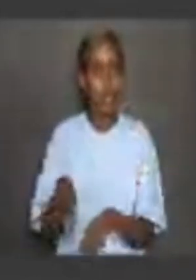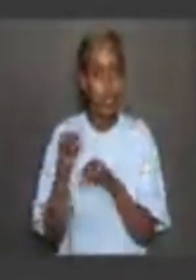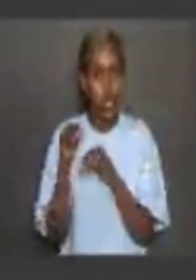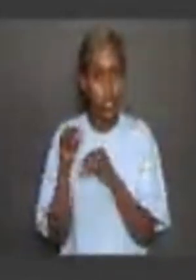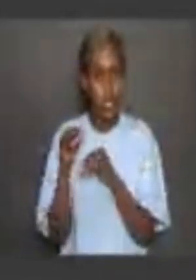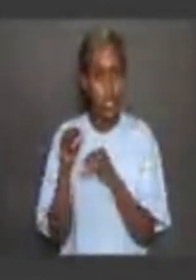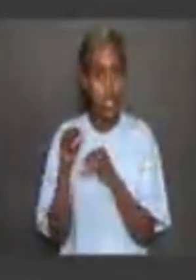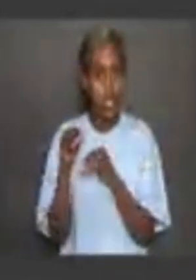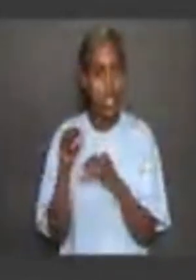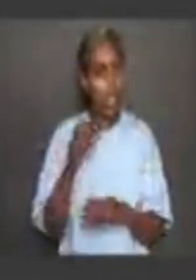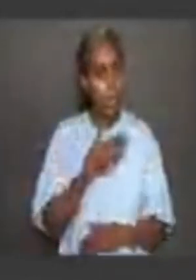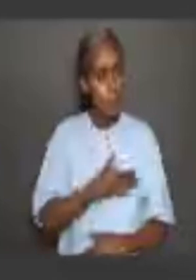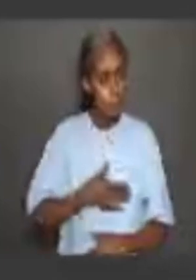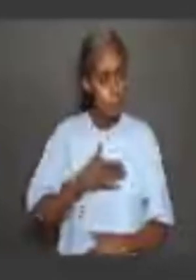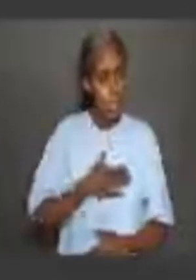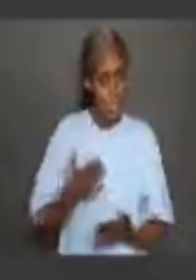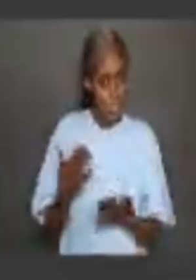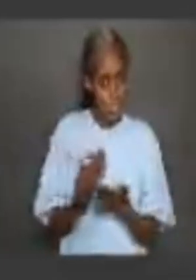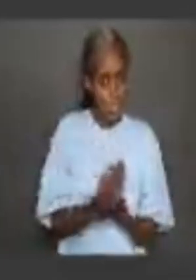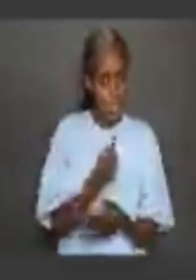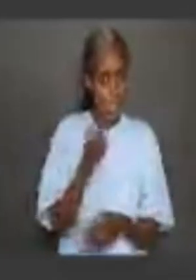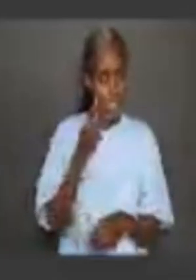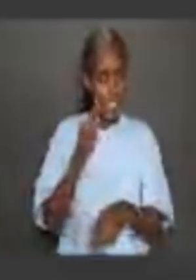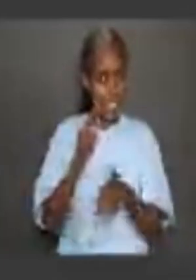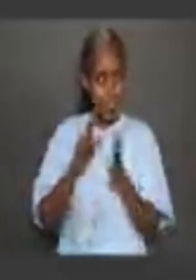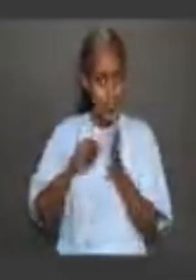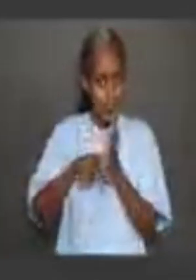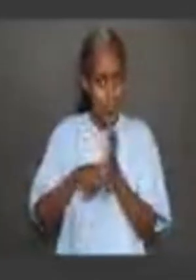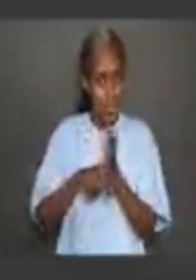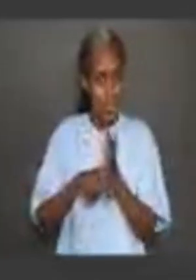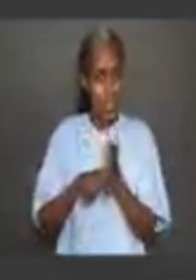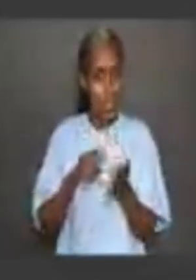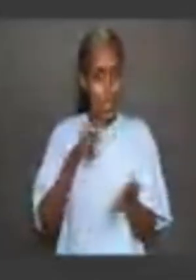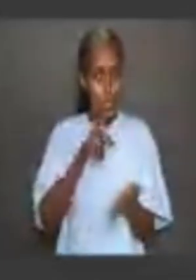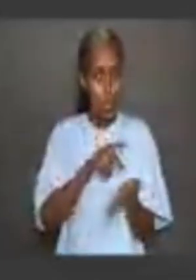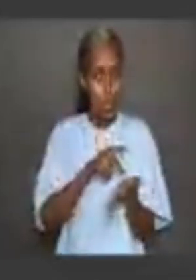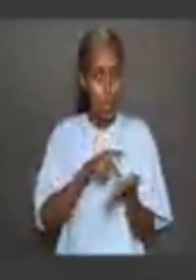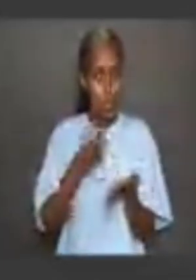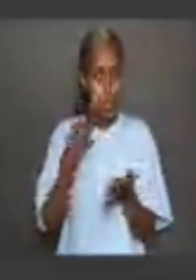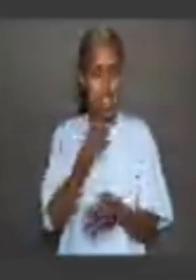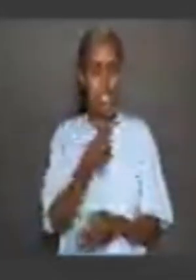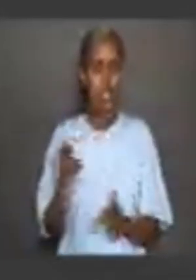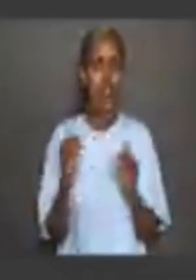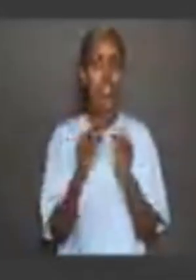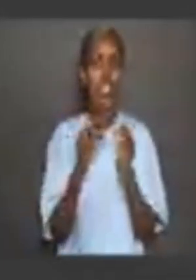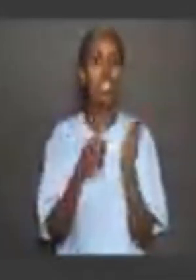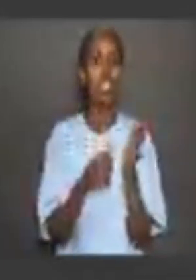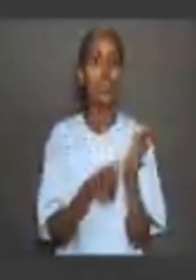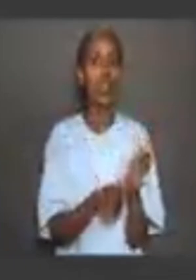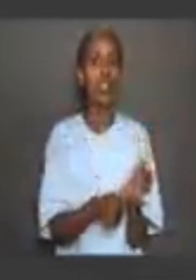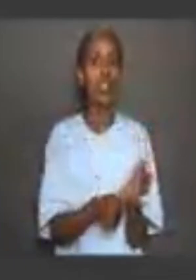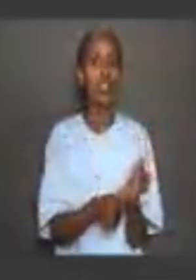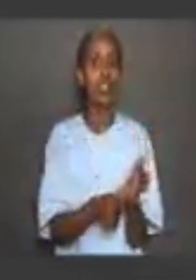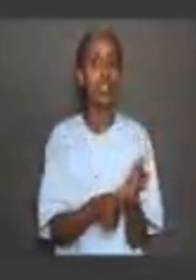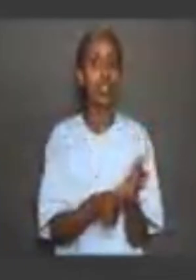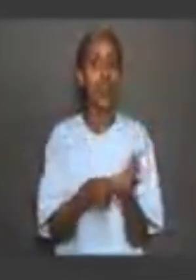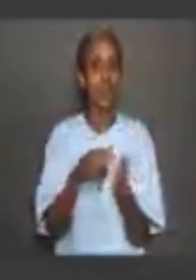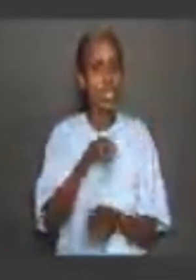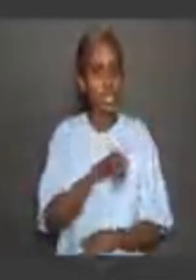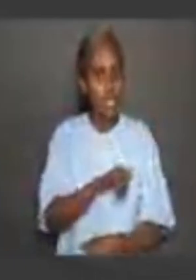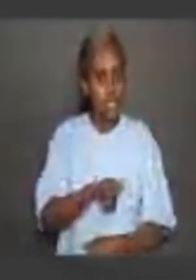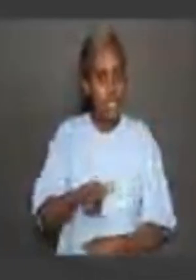Students, please take a moment to plot each of these inequalities on the